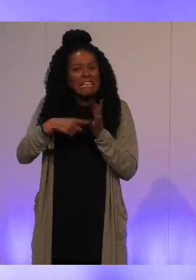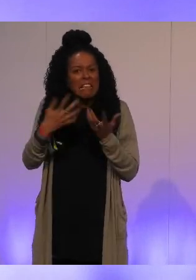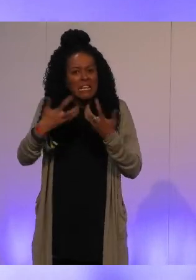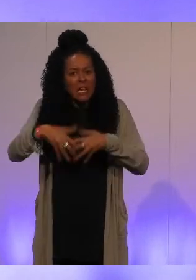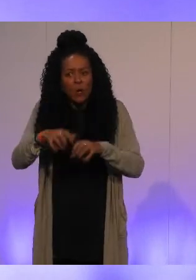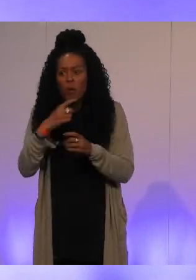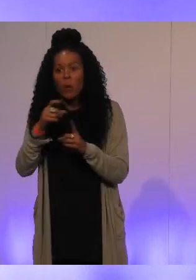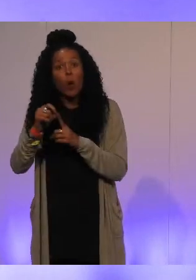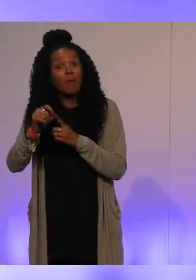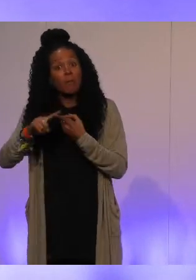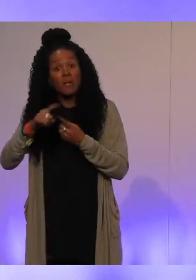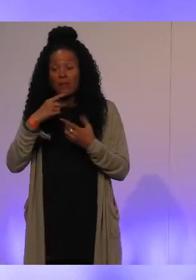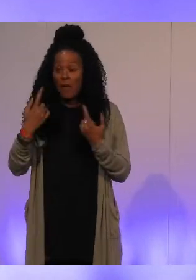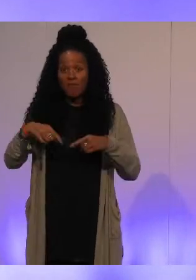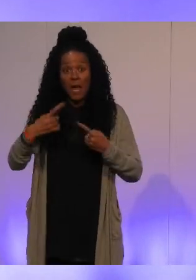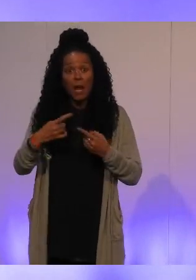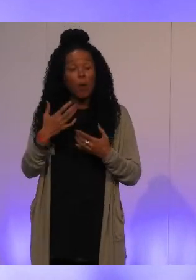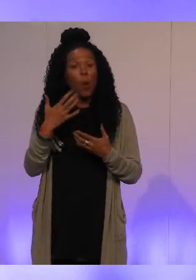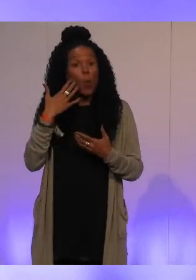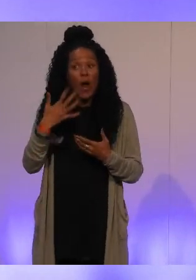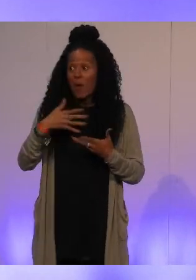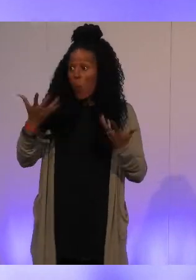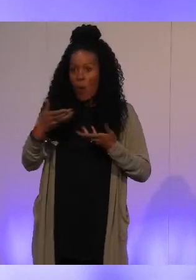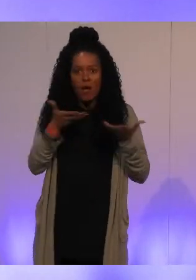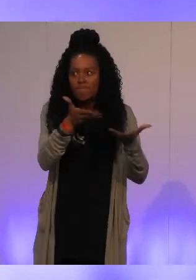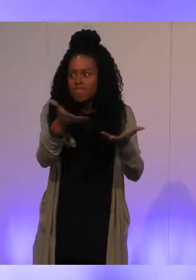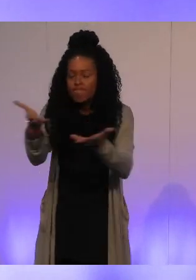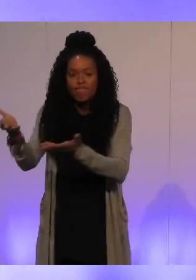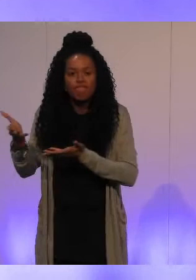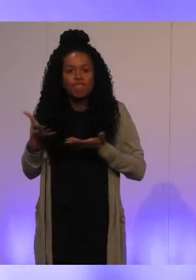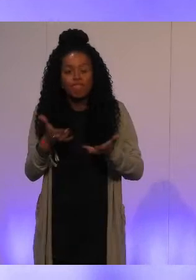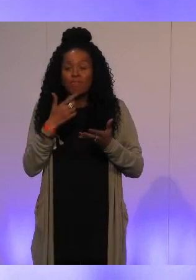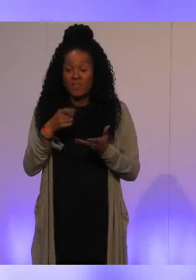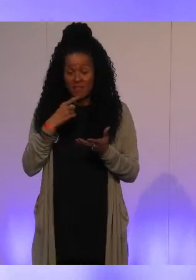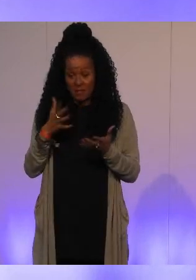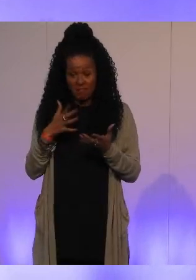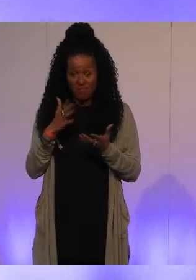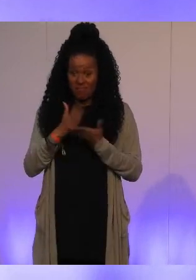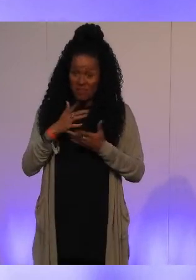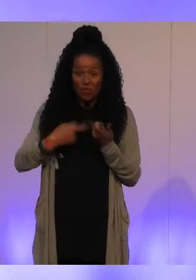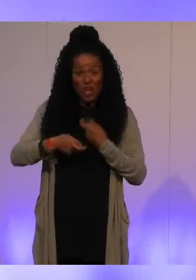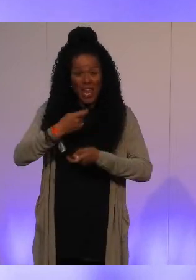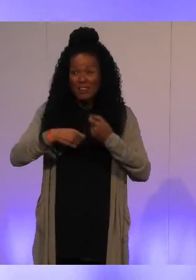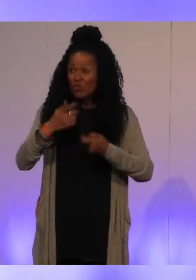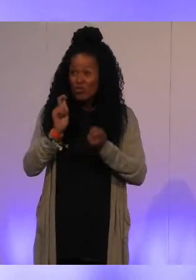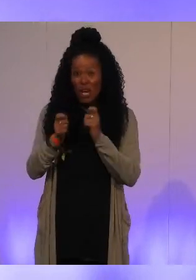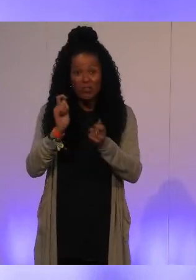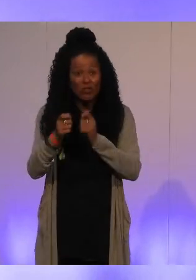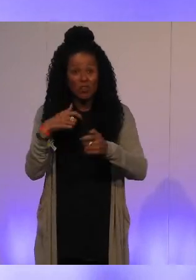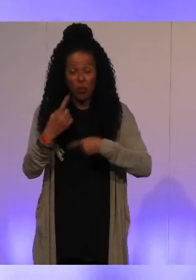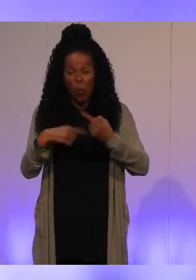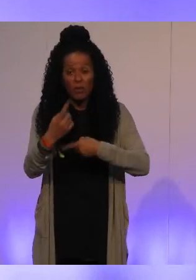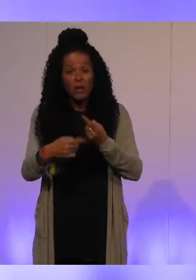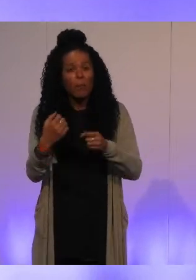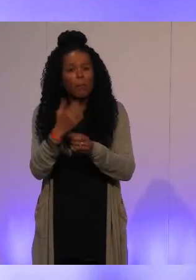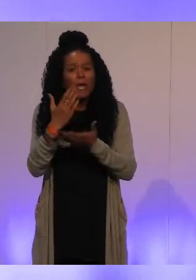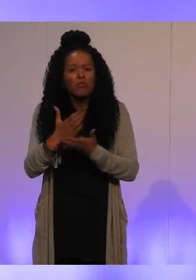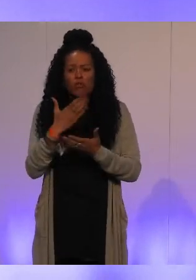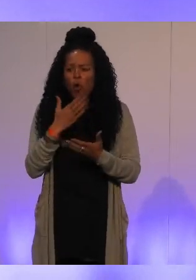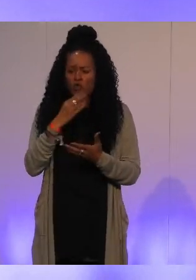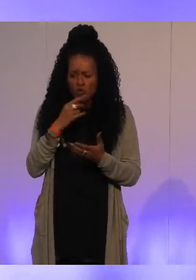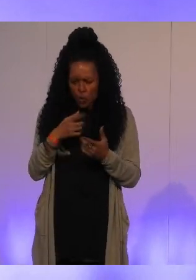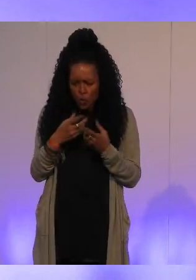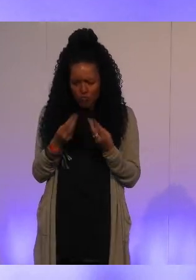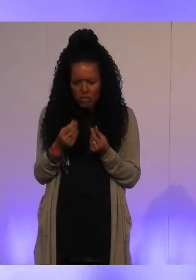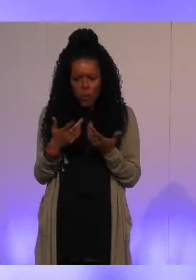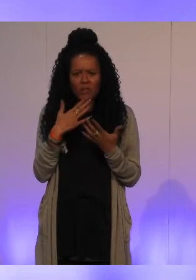PPE, are available when and where needed through an ever-changing picture, and to ensure that we use everything as efficiently